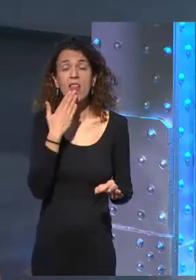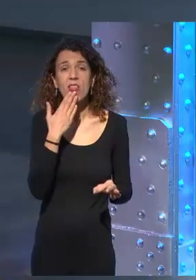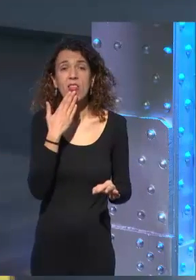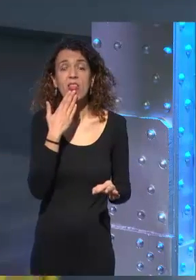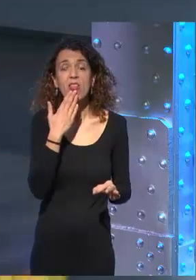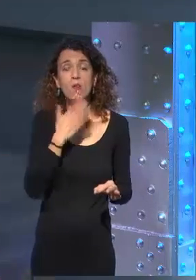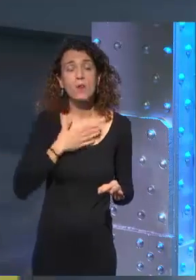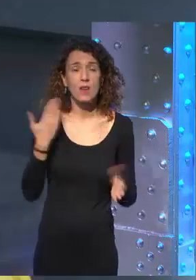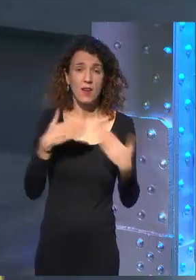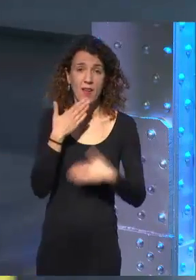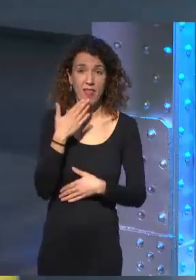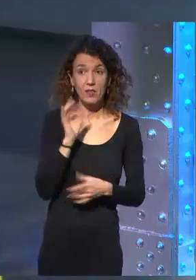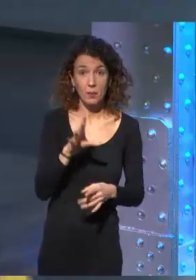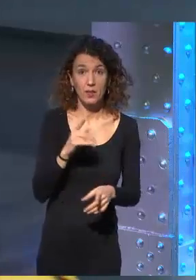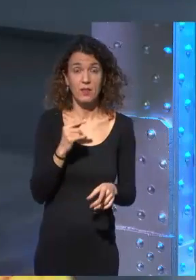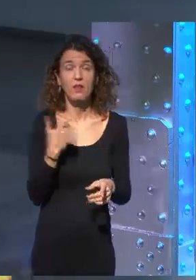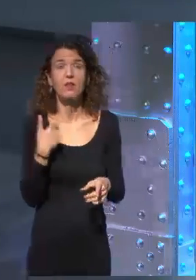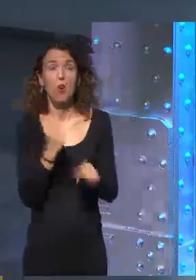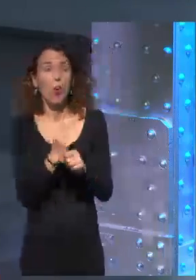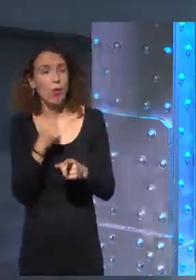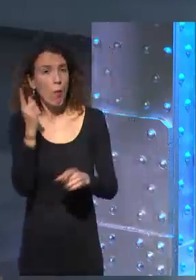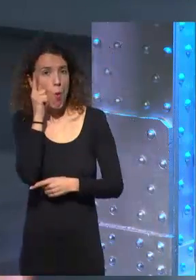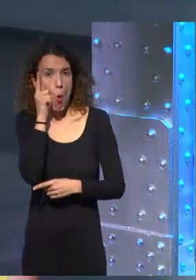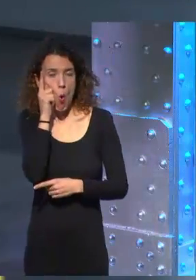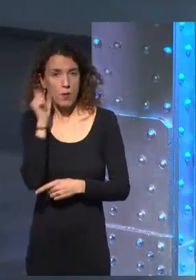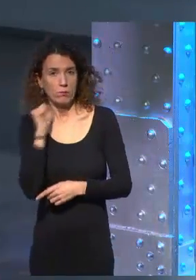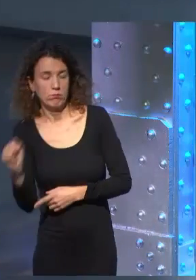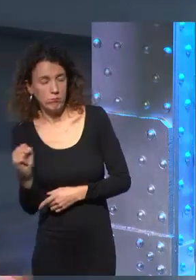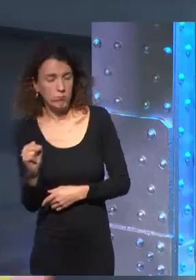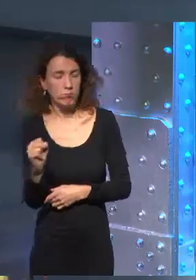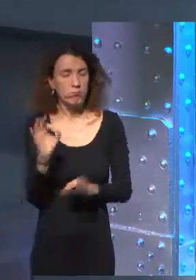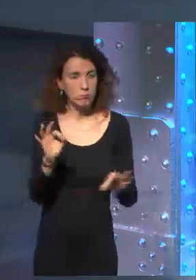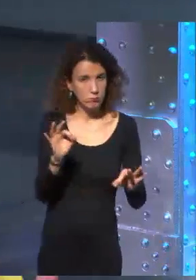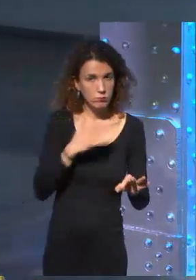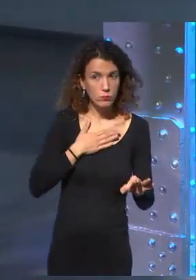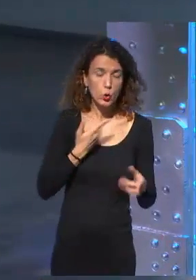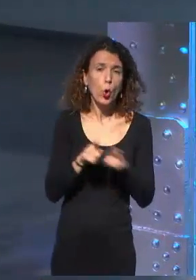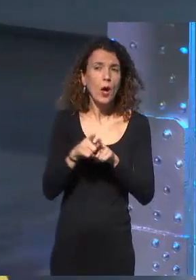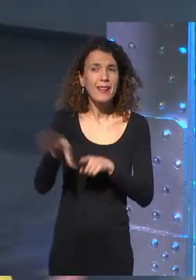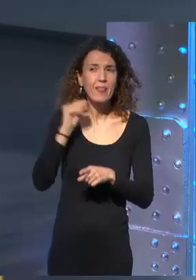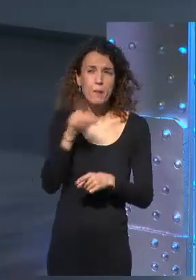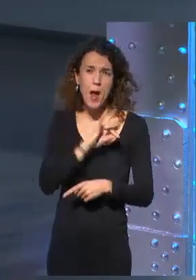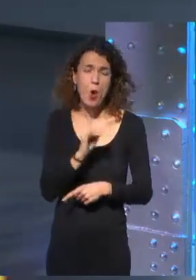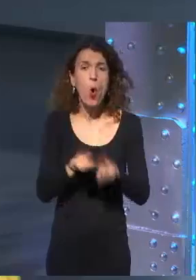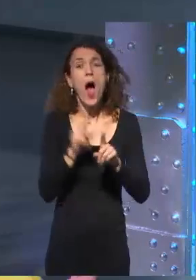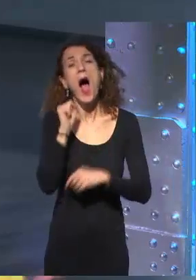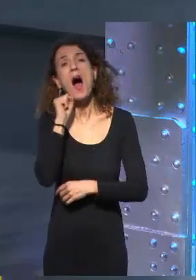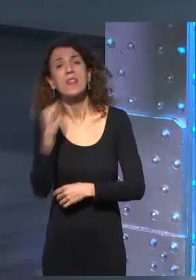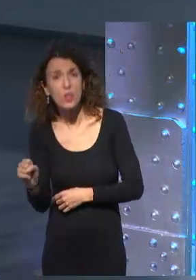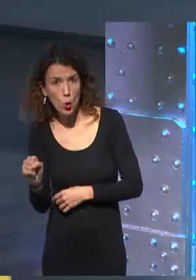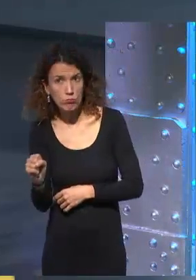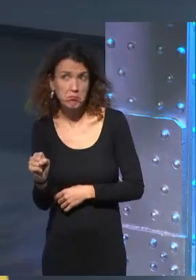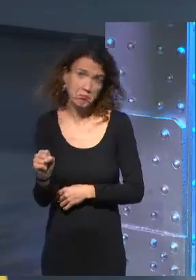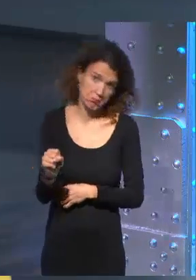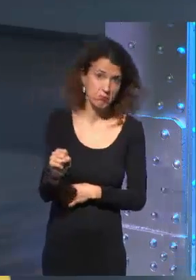phones, and you really don't appreciate their coming. There's no point in their coming. People who I work with are